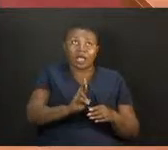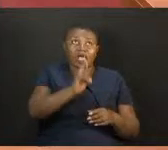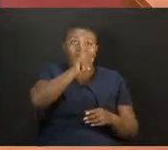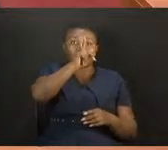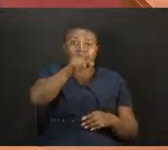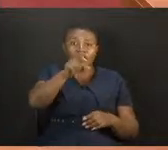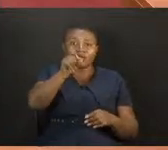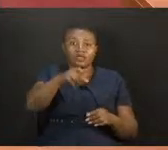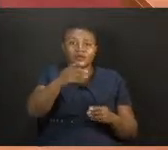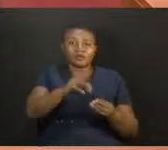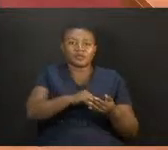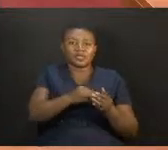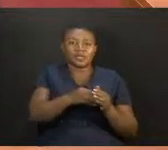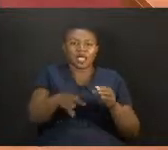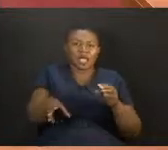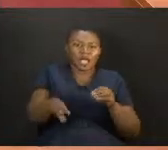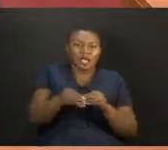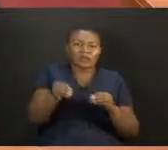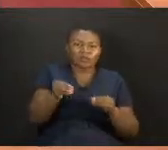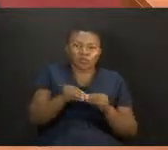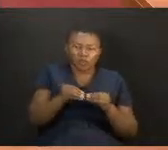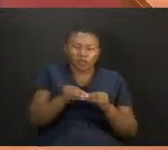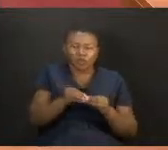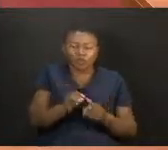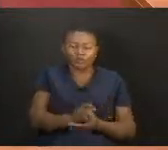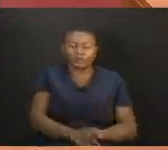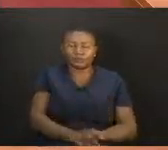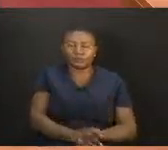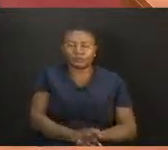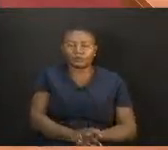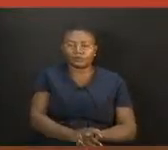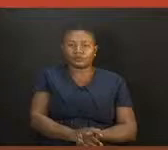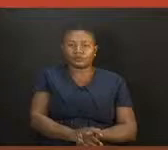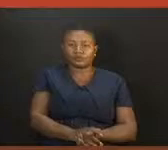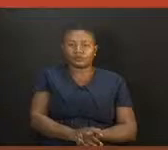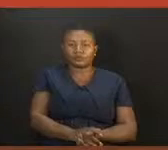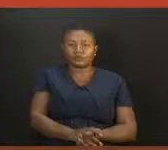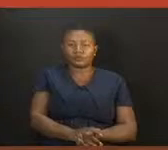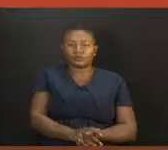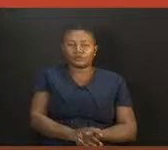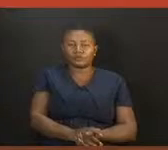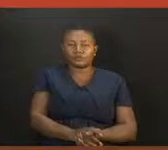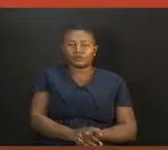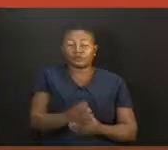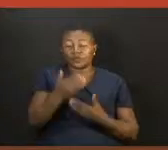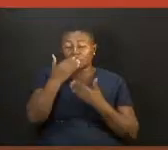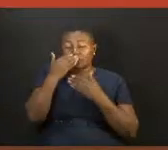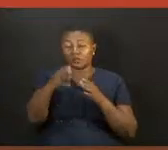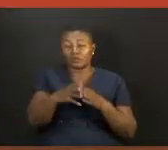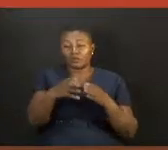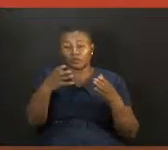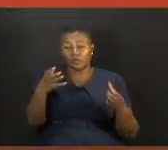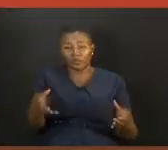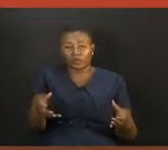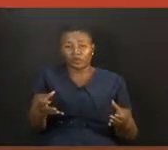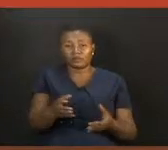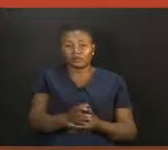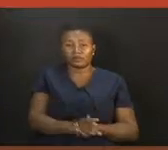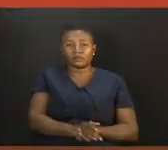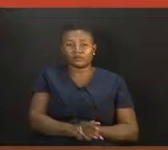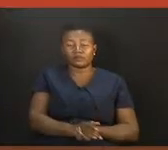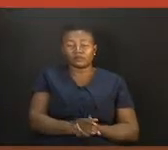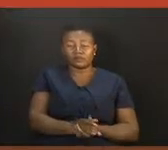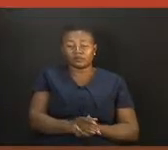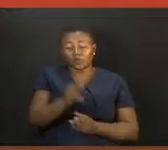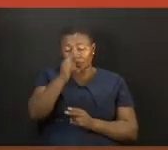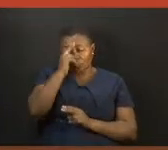more communities. Thank you very much, Right Honourable Speaker. Thank you very much. Honourable